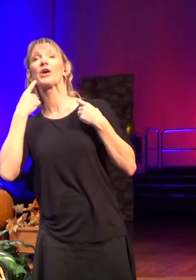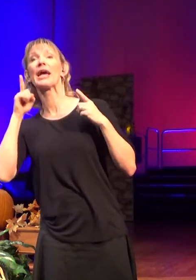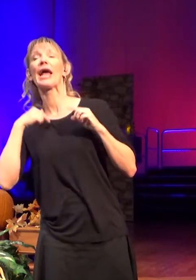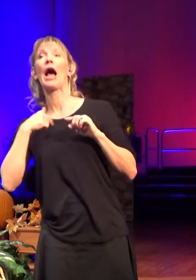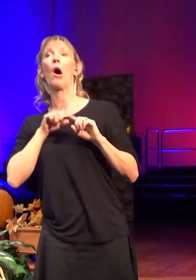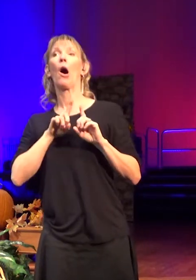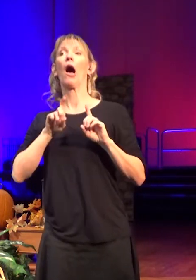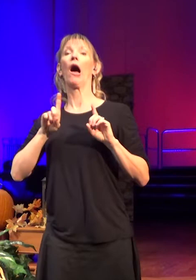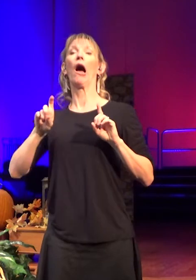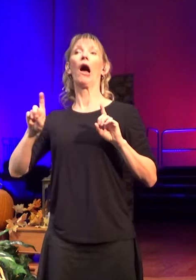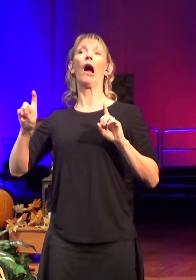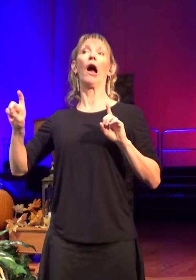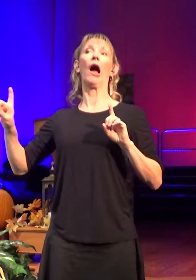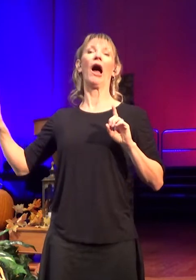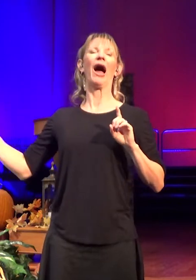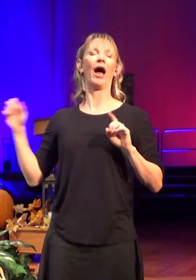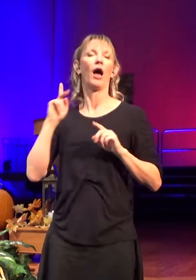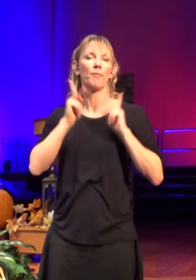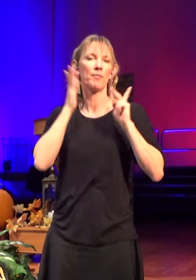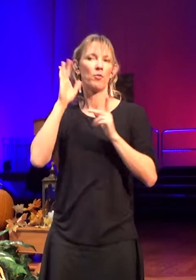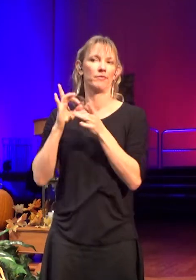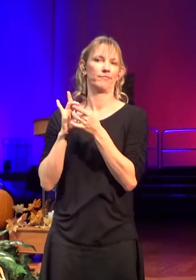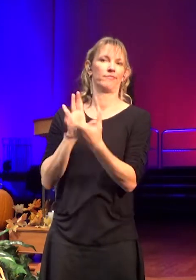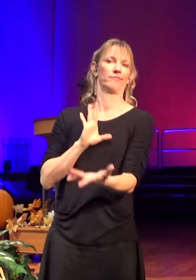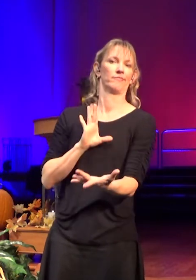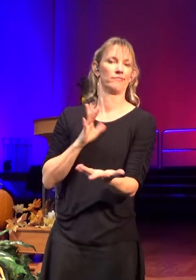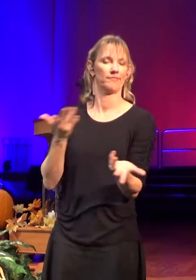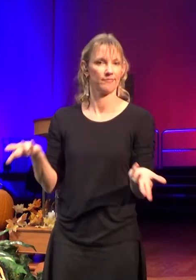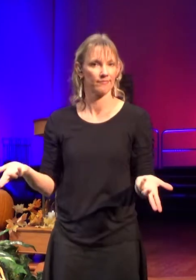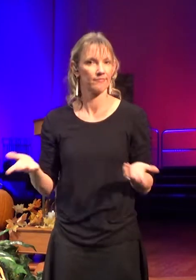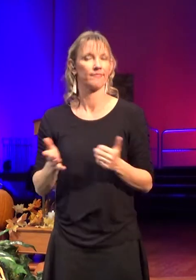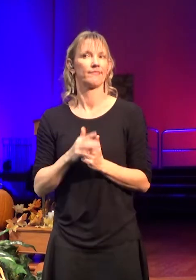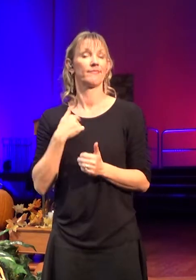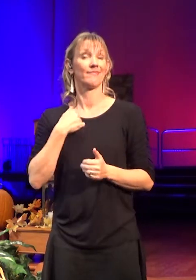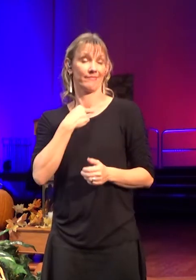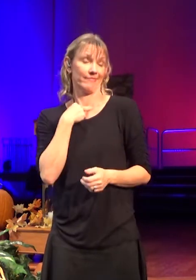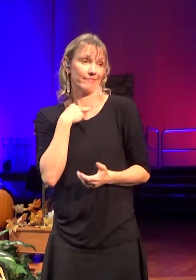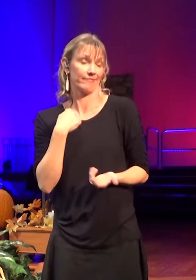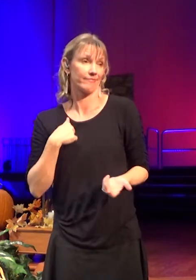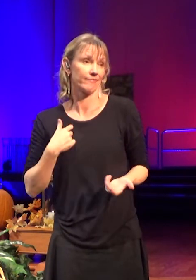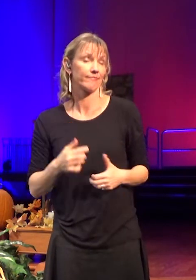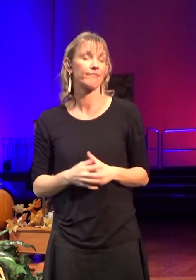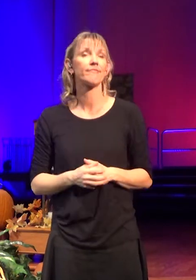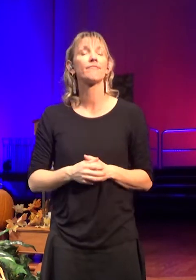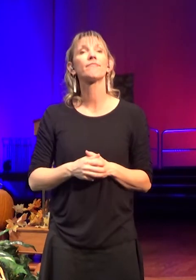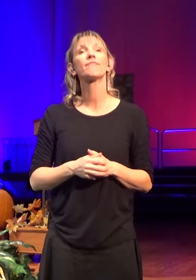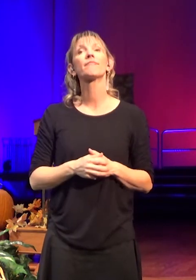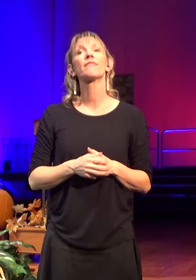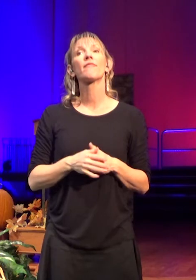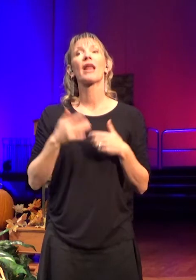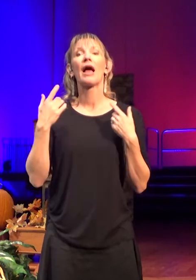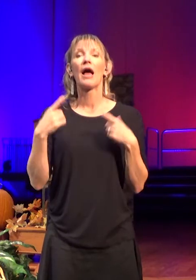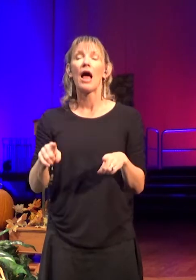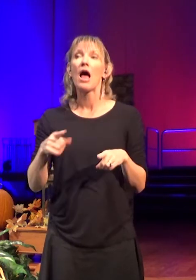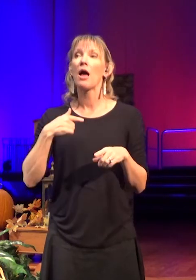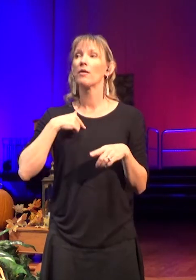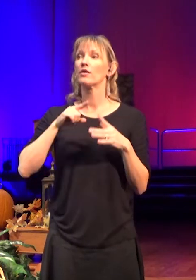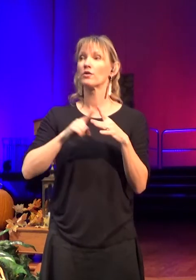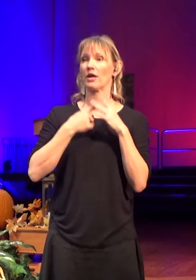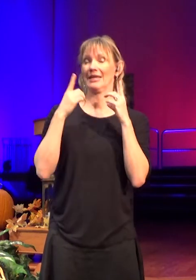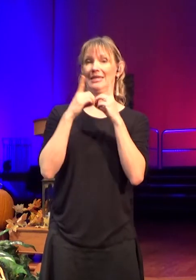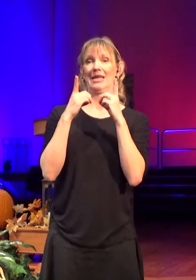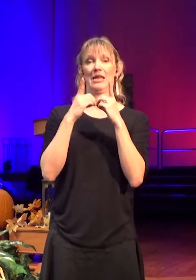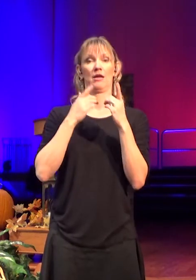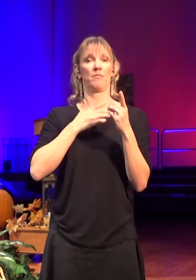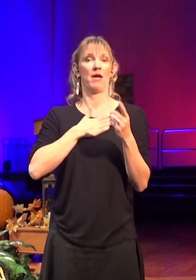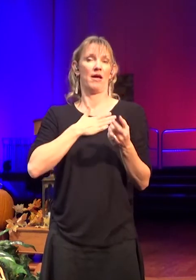out. And people would let me go, but there I was, kind of stuck. And then I got